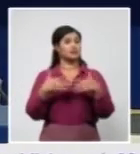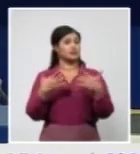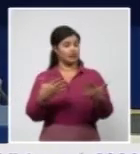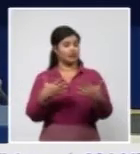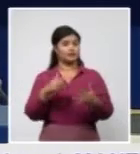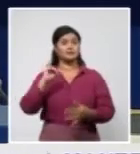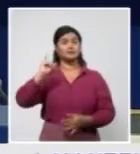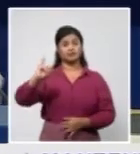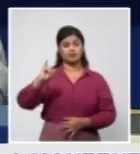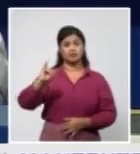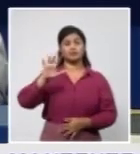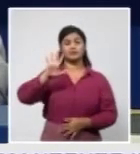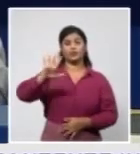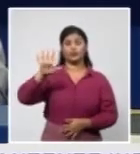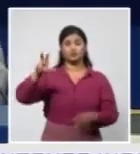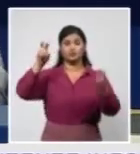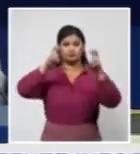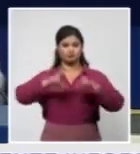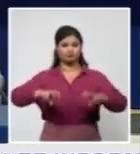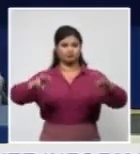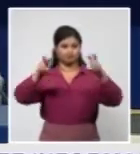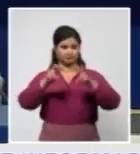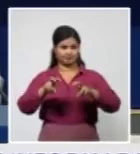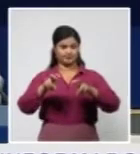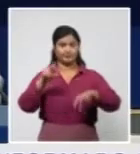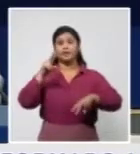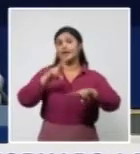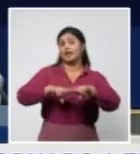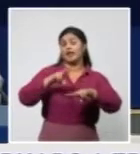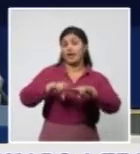655 samples were studied from that province,